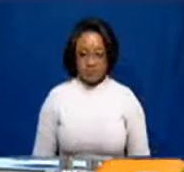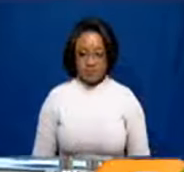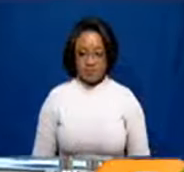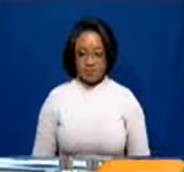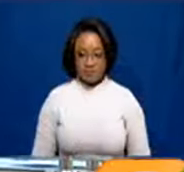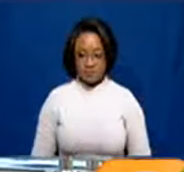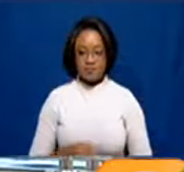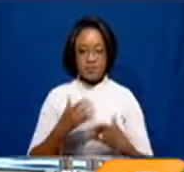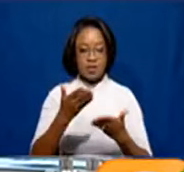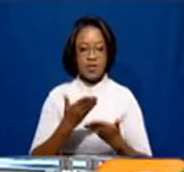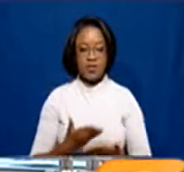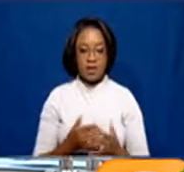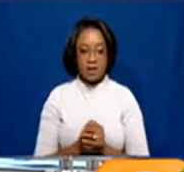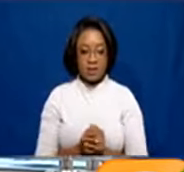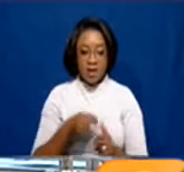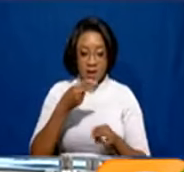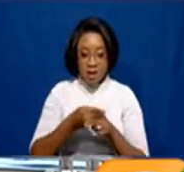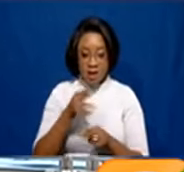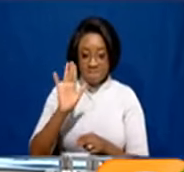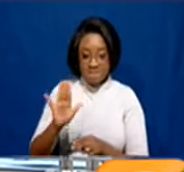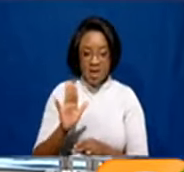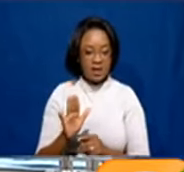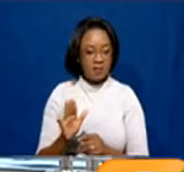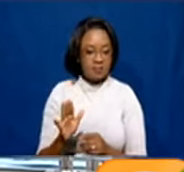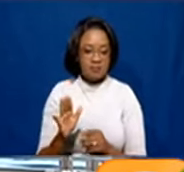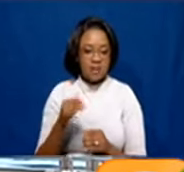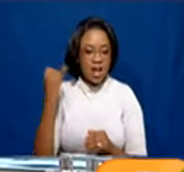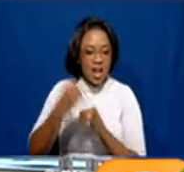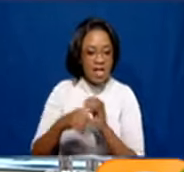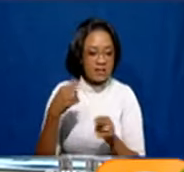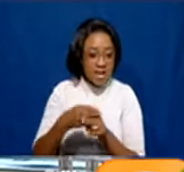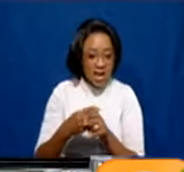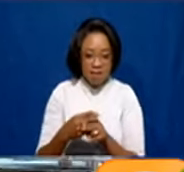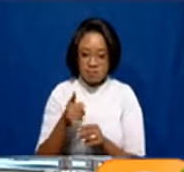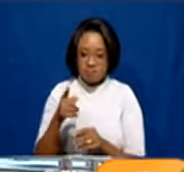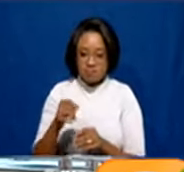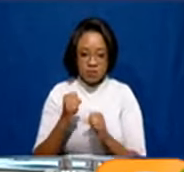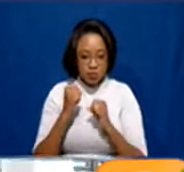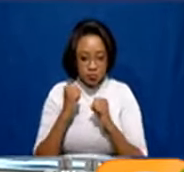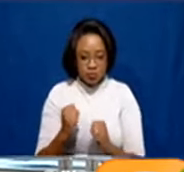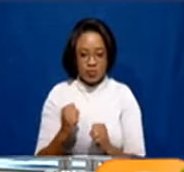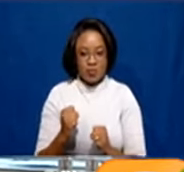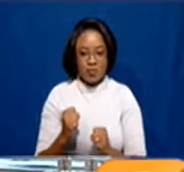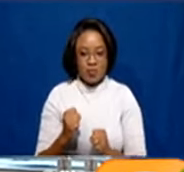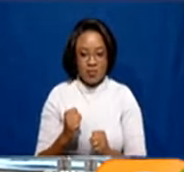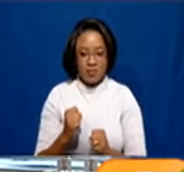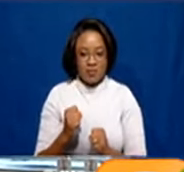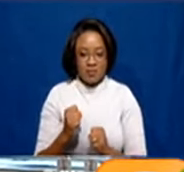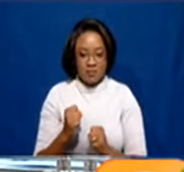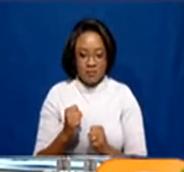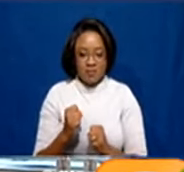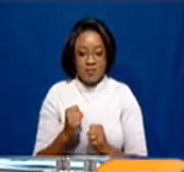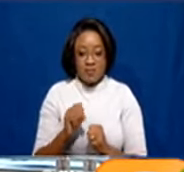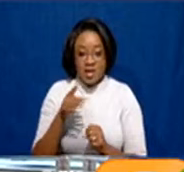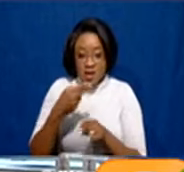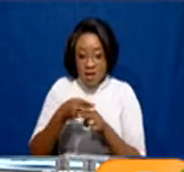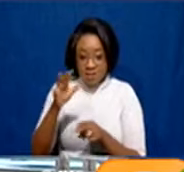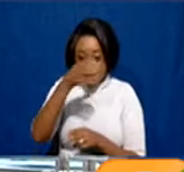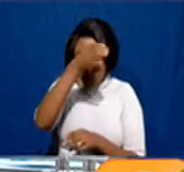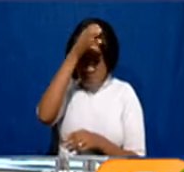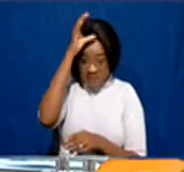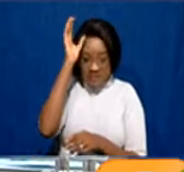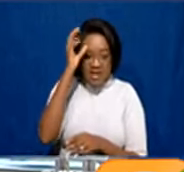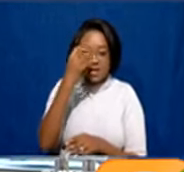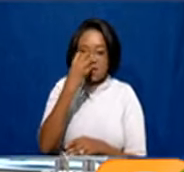All right, welcome back. Now, her last name is one that holds weight beyond the boundaries of Kenya. For Charlene Ruto,